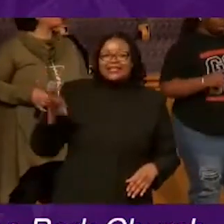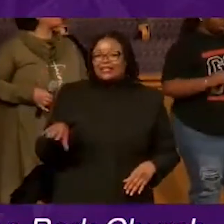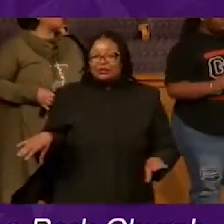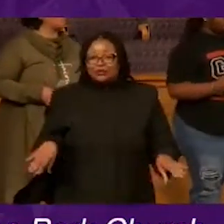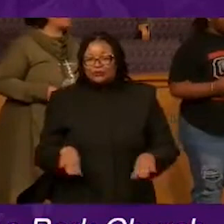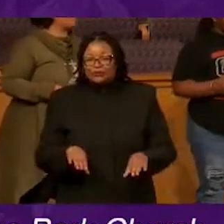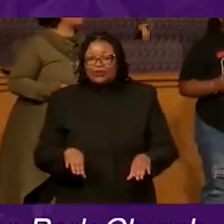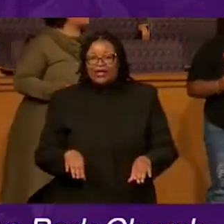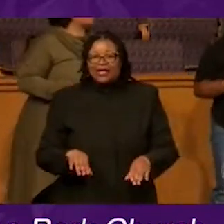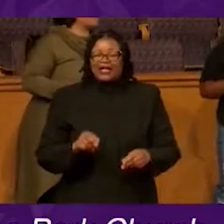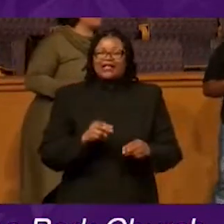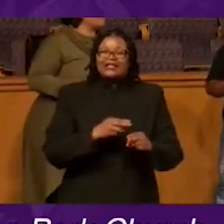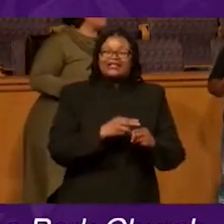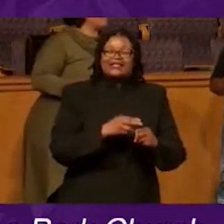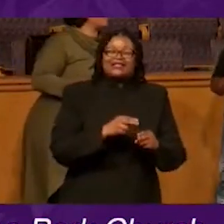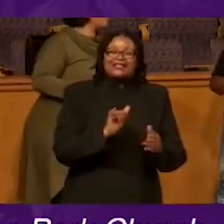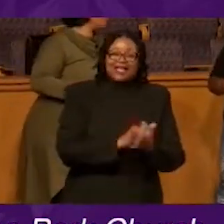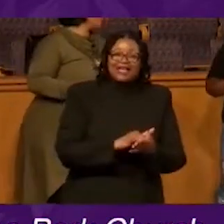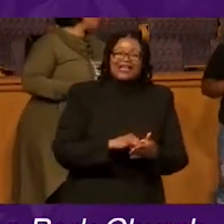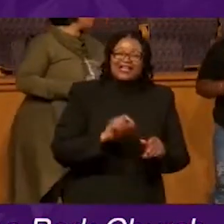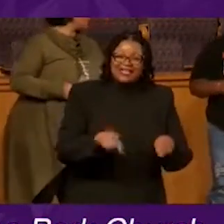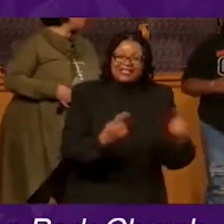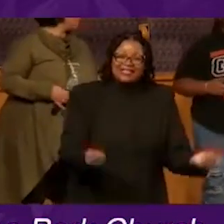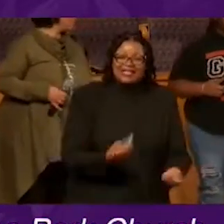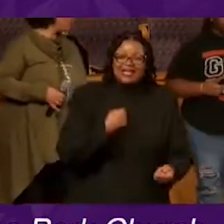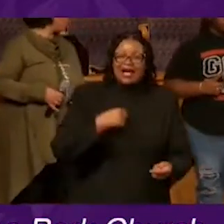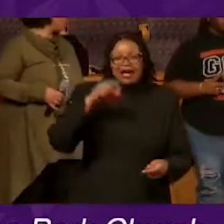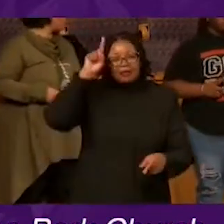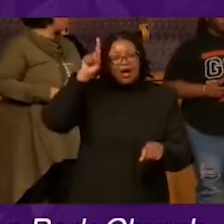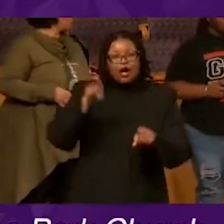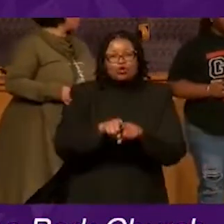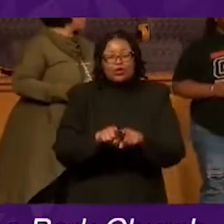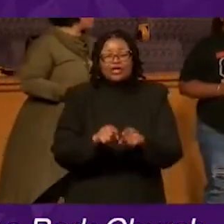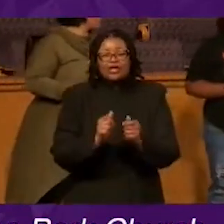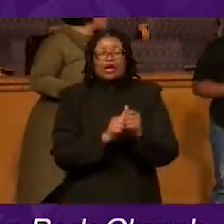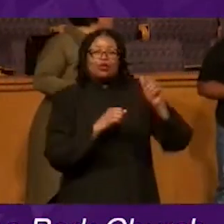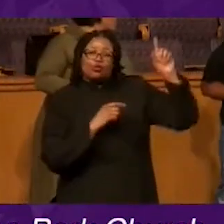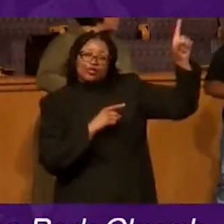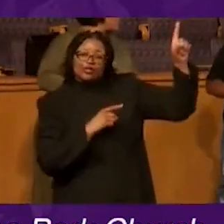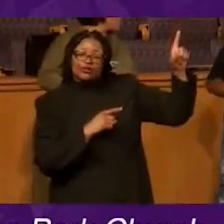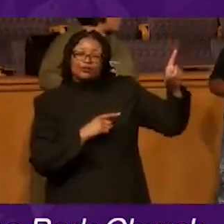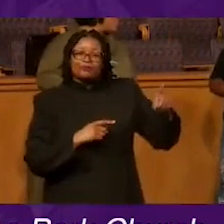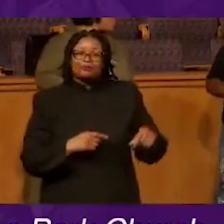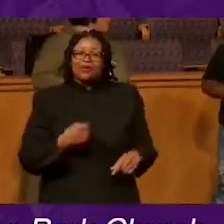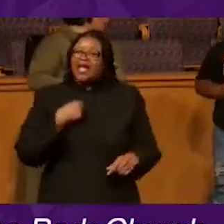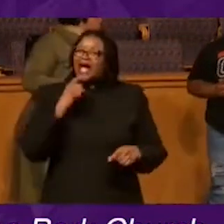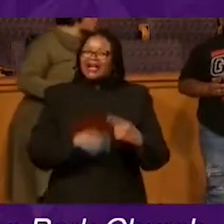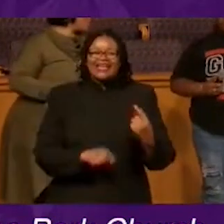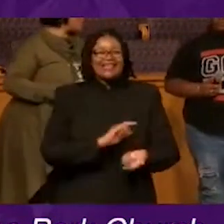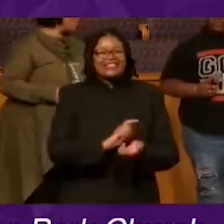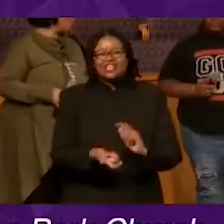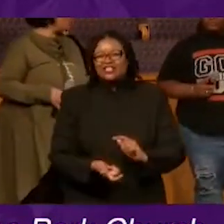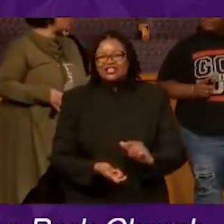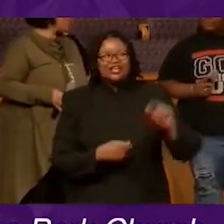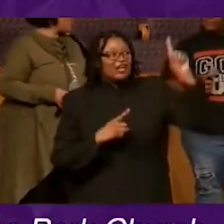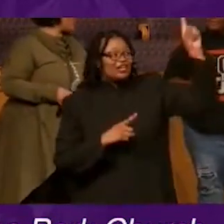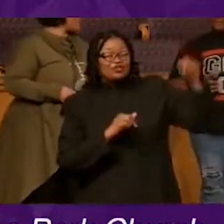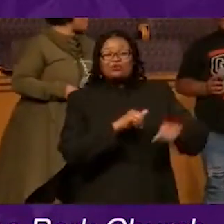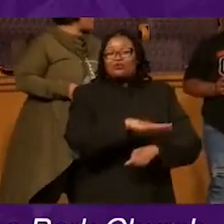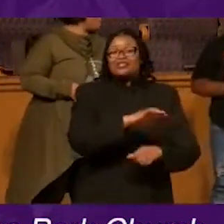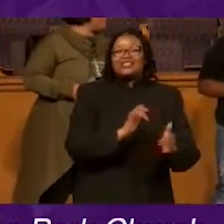too. I'm agreeing with you. And I'm saying I'm sorry for it. I realize I can't change it, but you sent